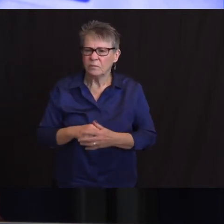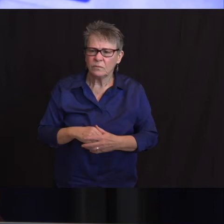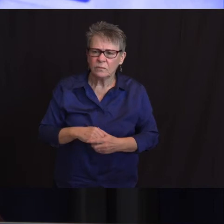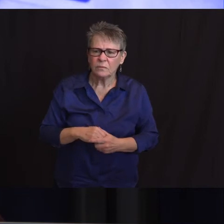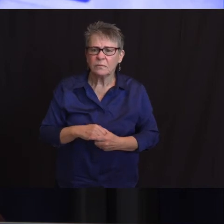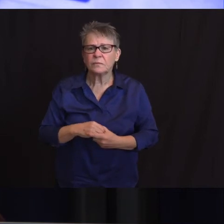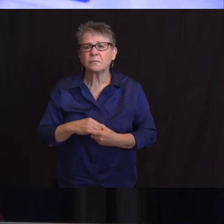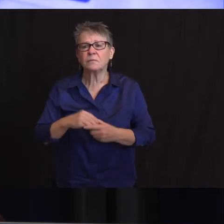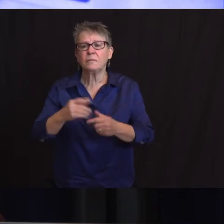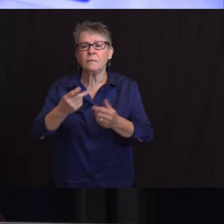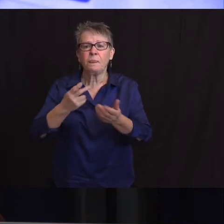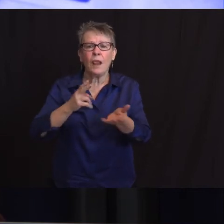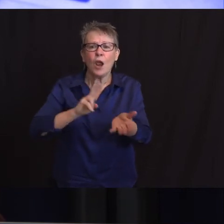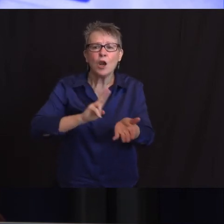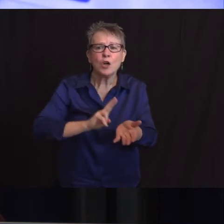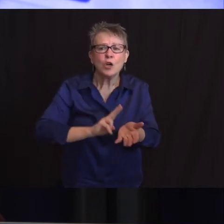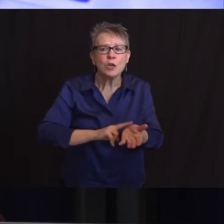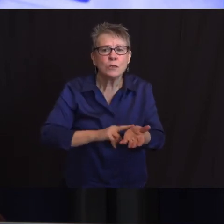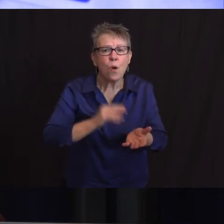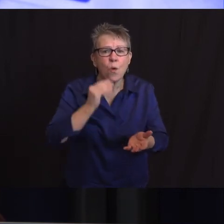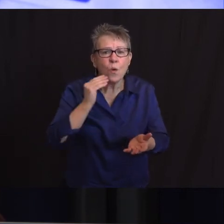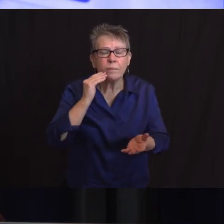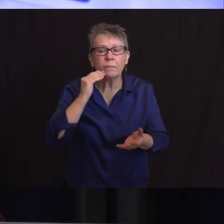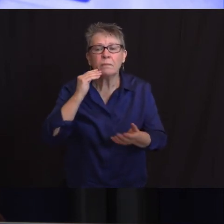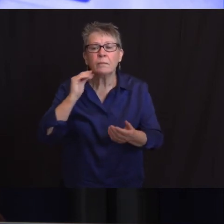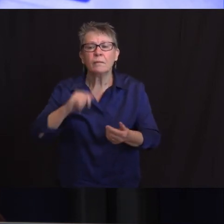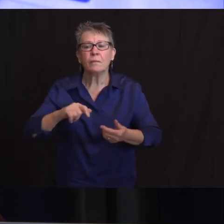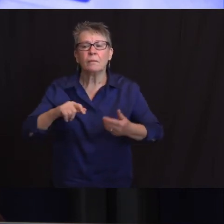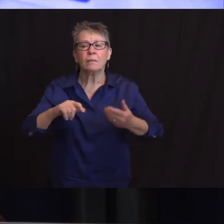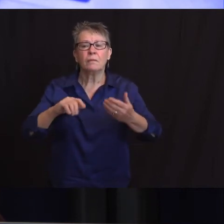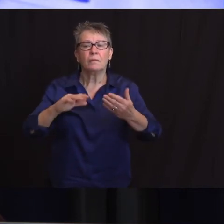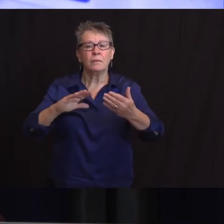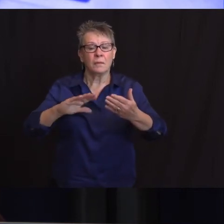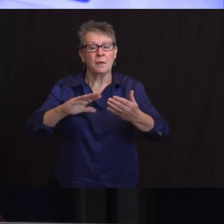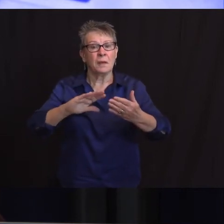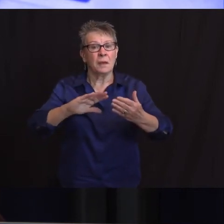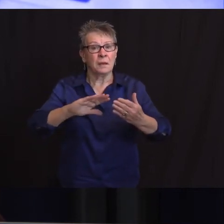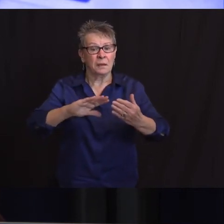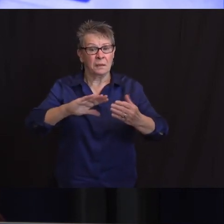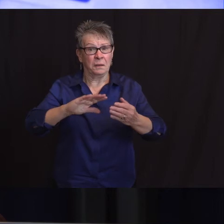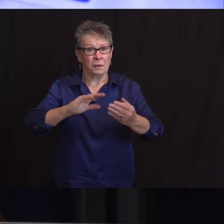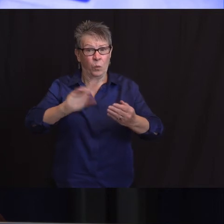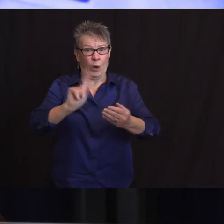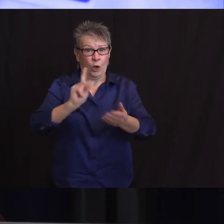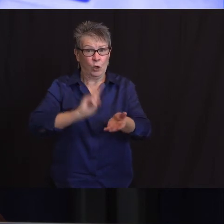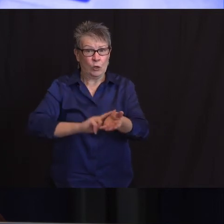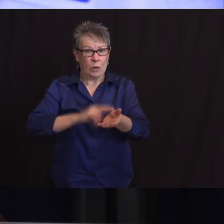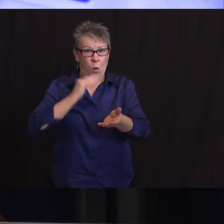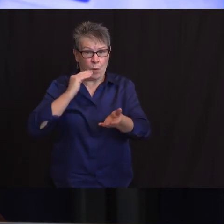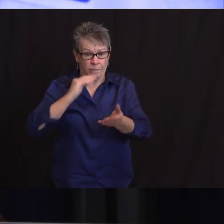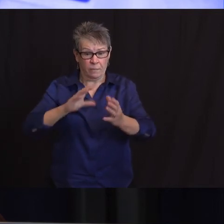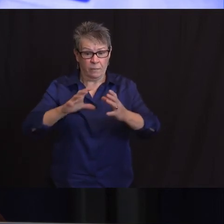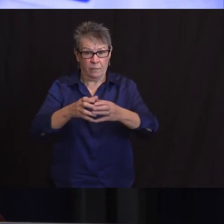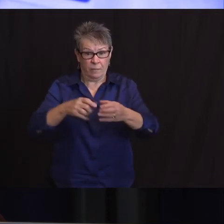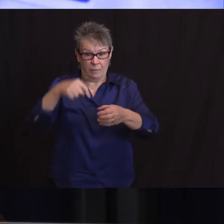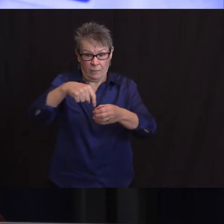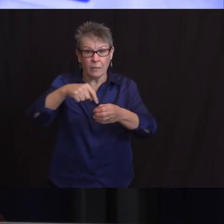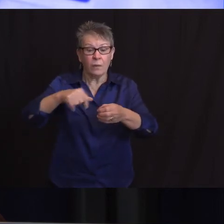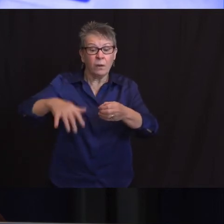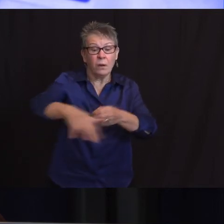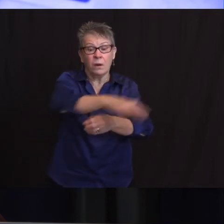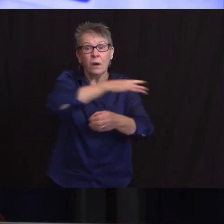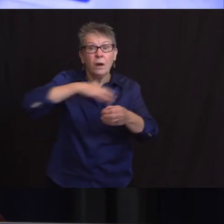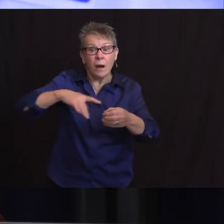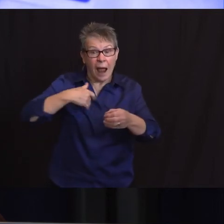The department has released a directive on the phased-in reopening of facilities that is based on the outbreak status of the